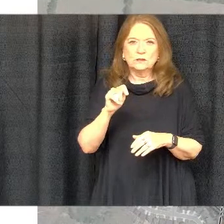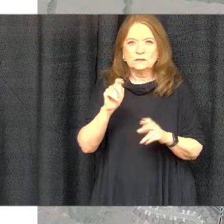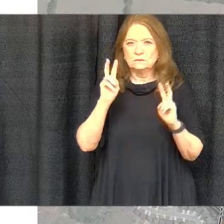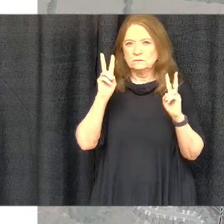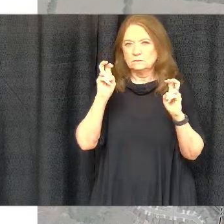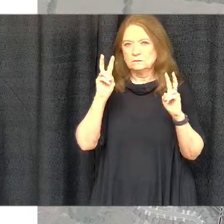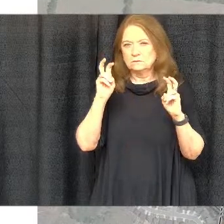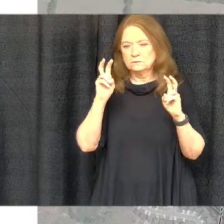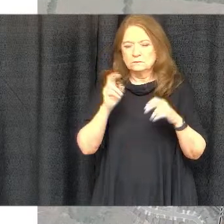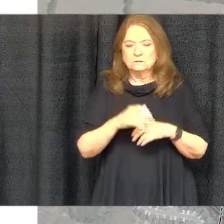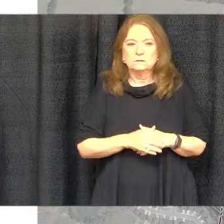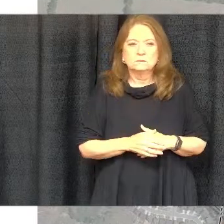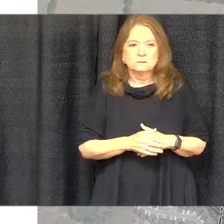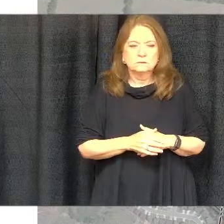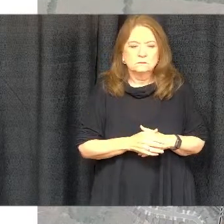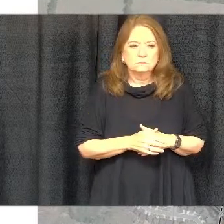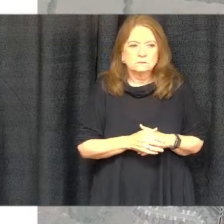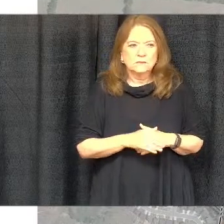PUD report here.